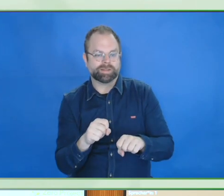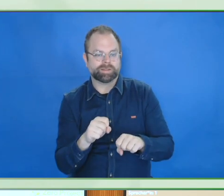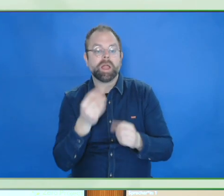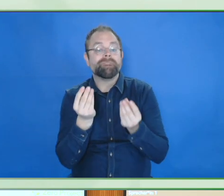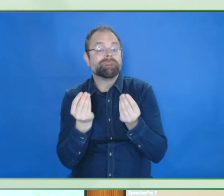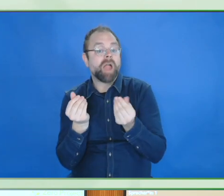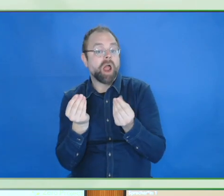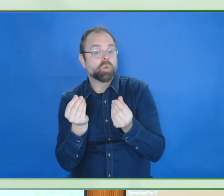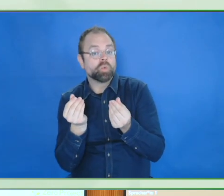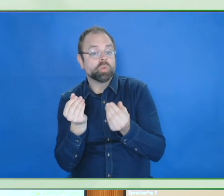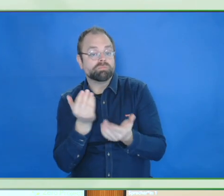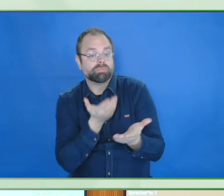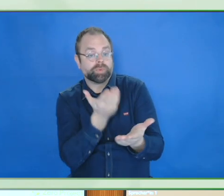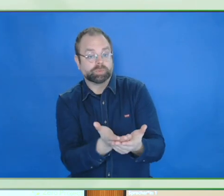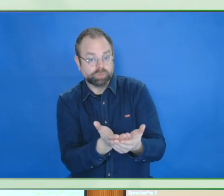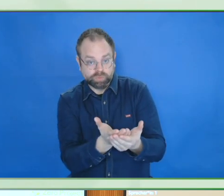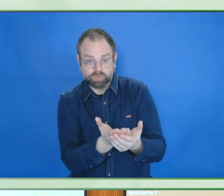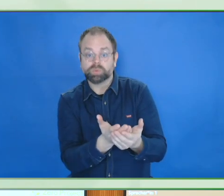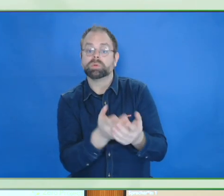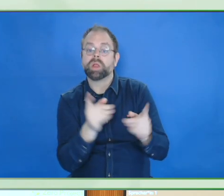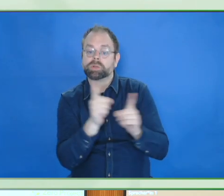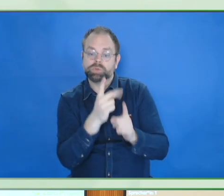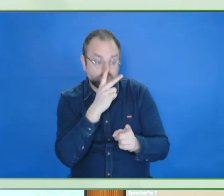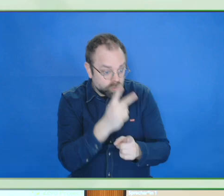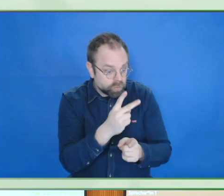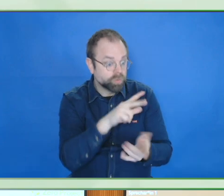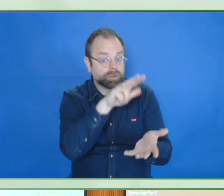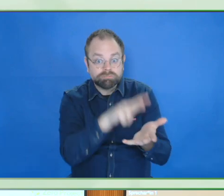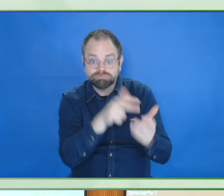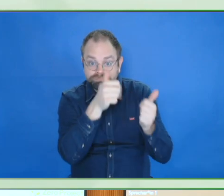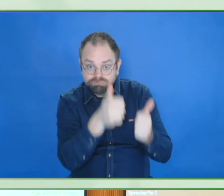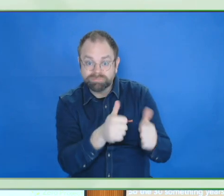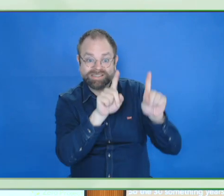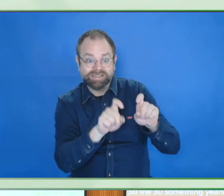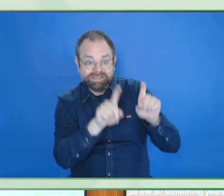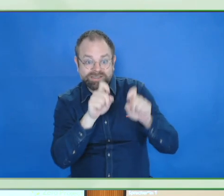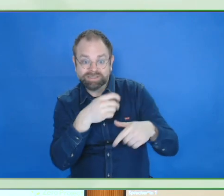So for 30-something years, I couldn't go outside in the rain, I couldn't swim, whatever.